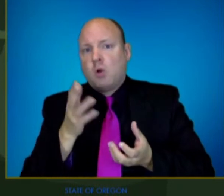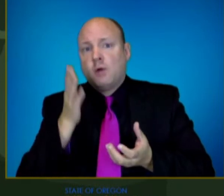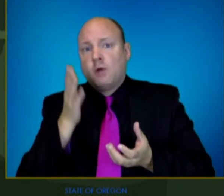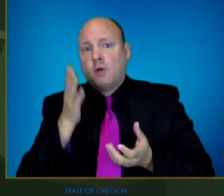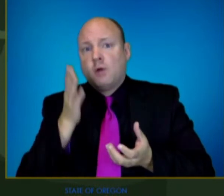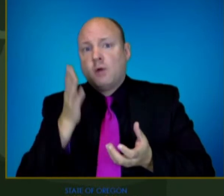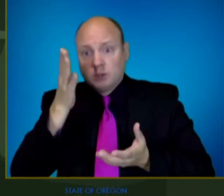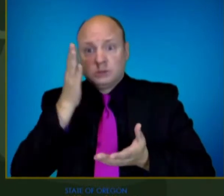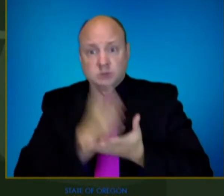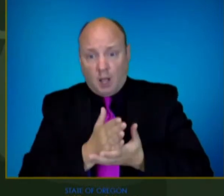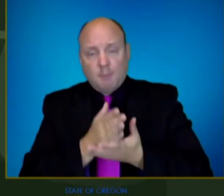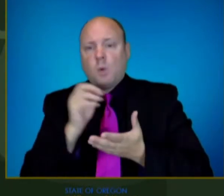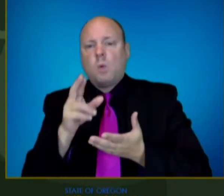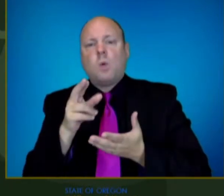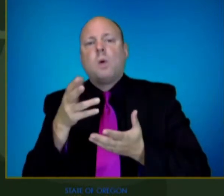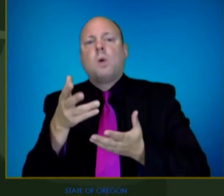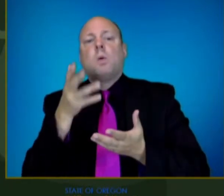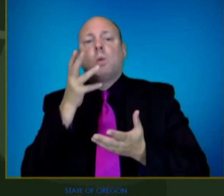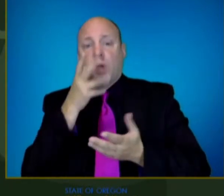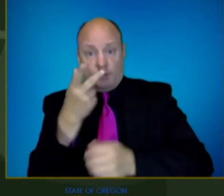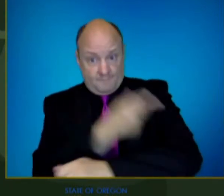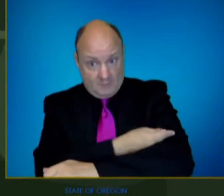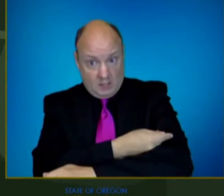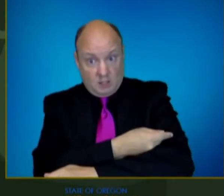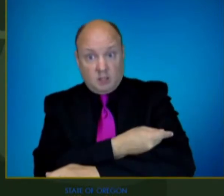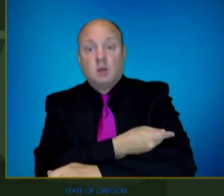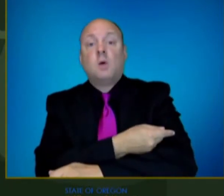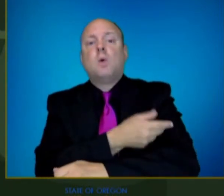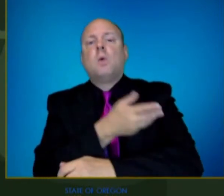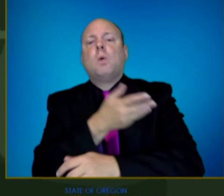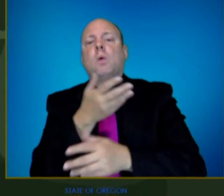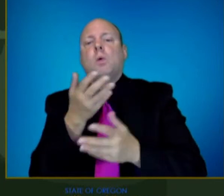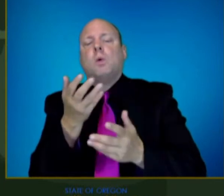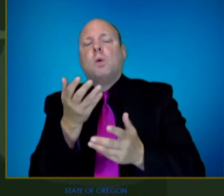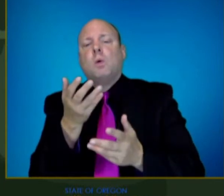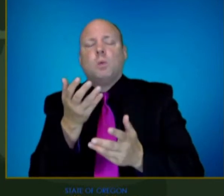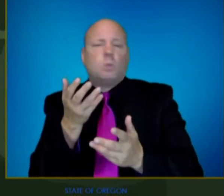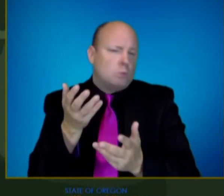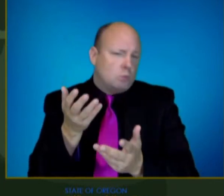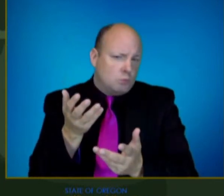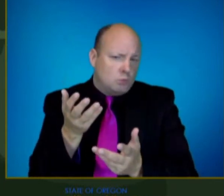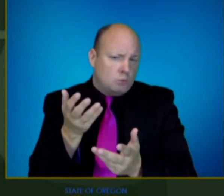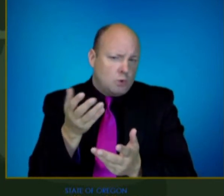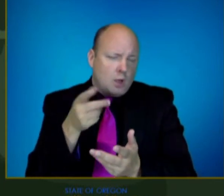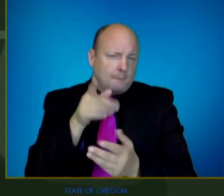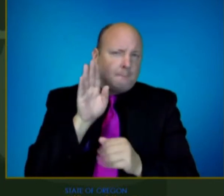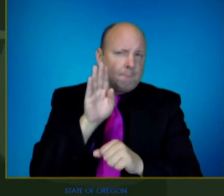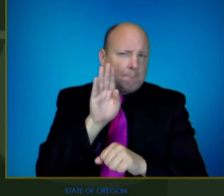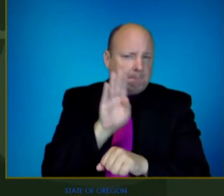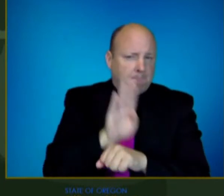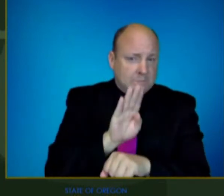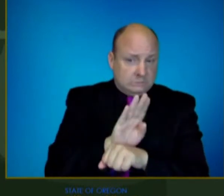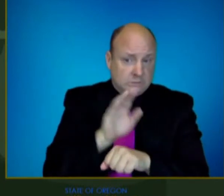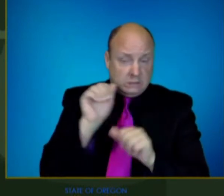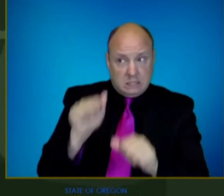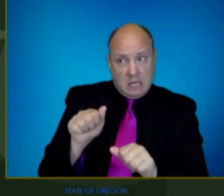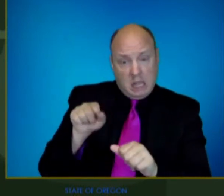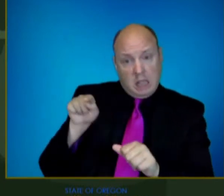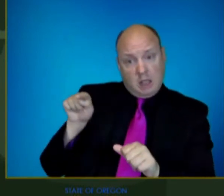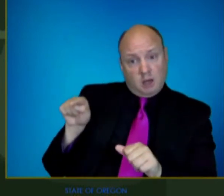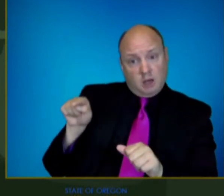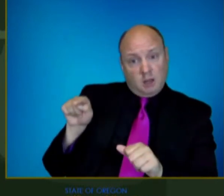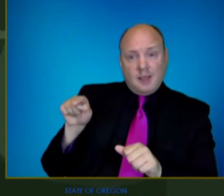question for you is, are we going to start seeing lower capacity requirements at businesses and restaurants again, or is it going to just be the mask mandate for now?